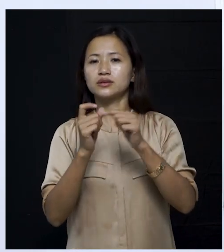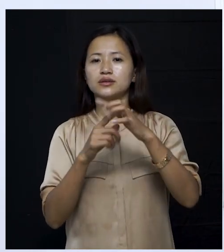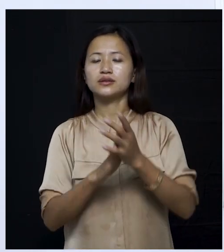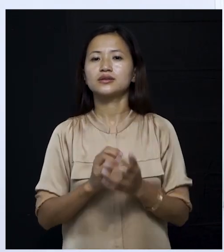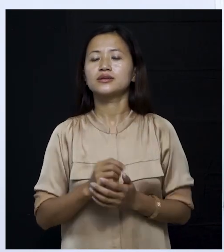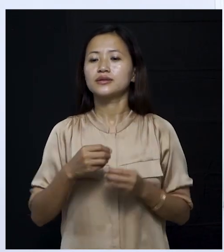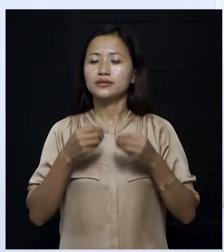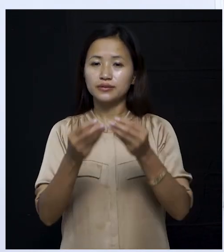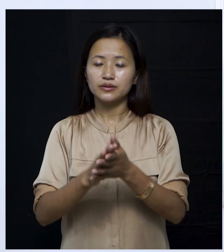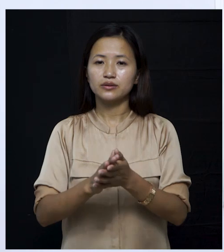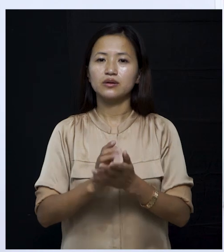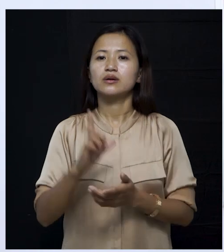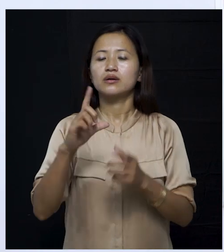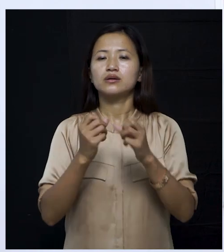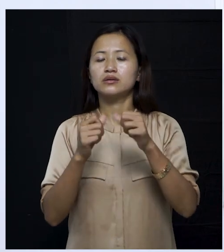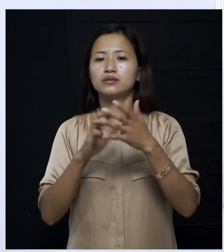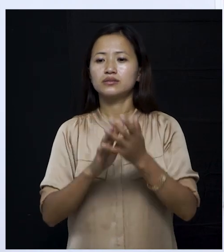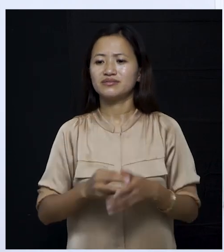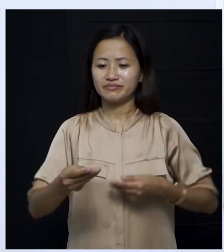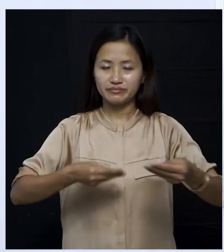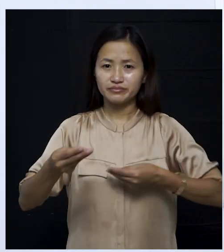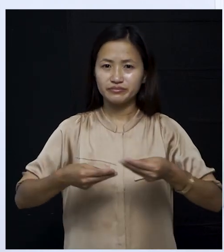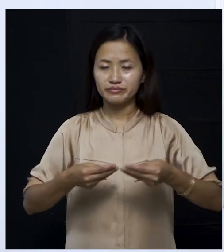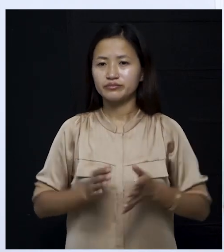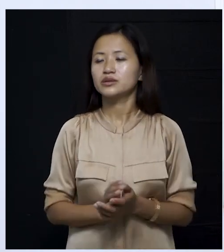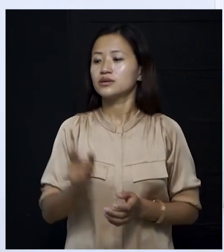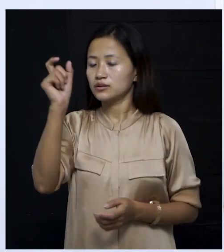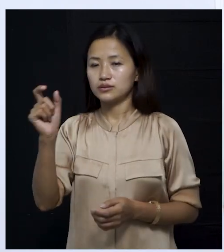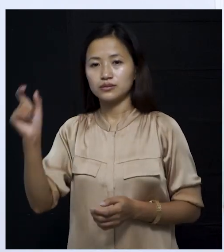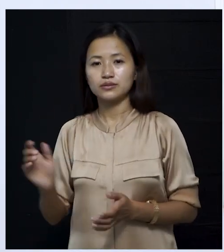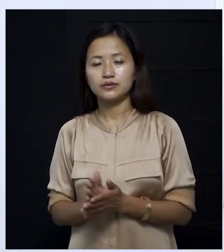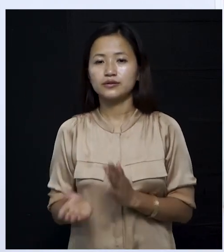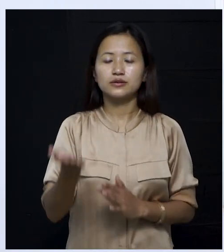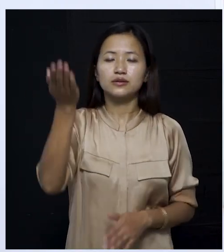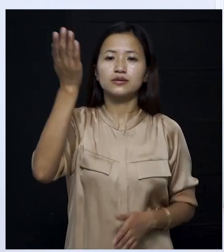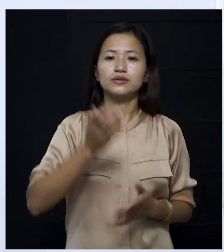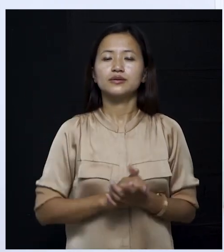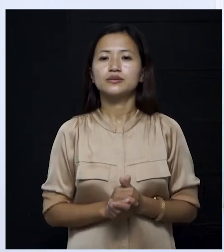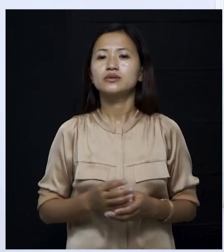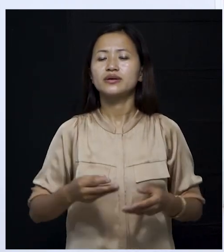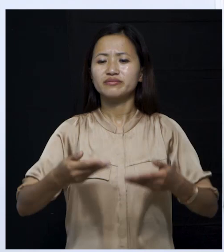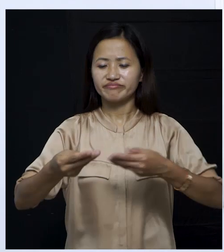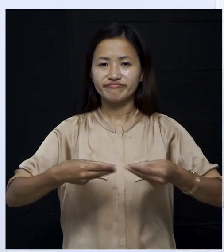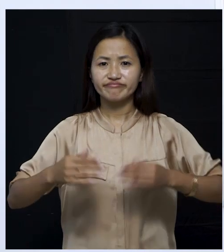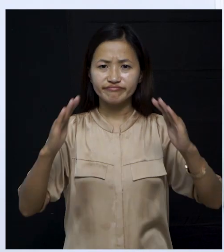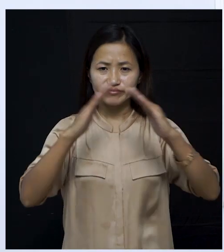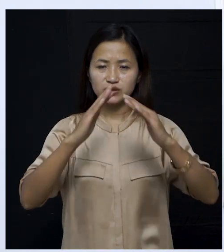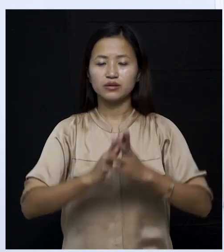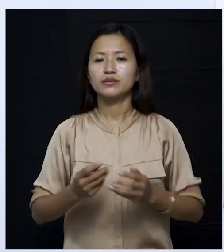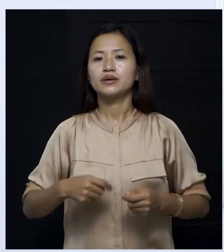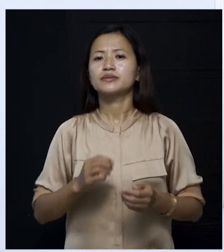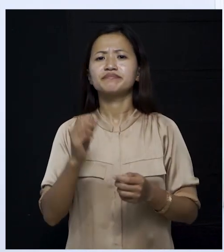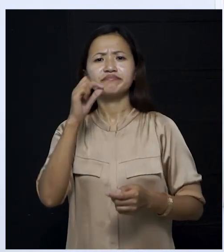give loan to the business people. The business people, after they have set up their shops and so on, after they get a profit